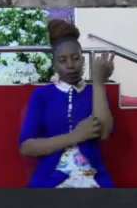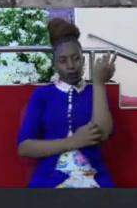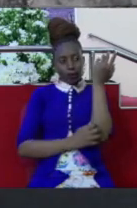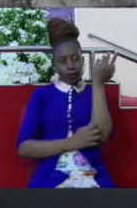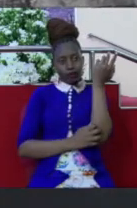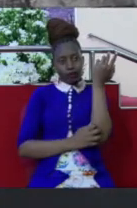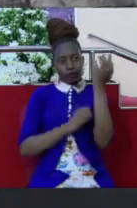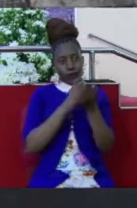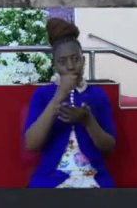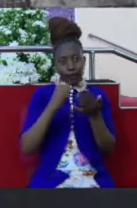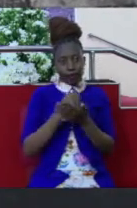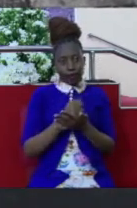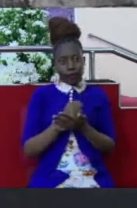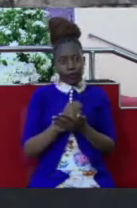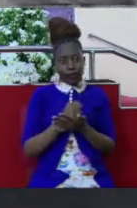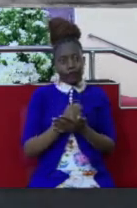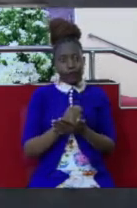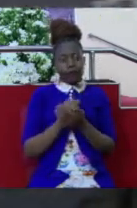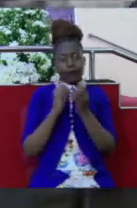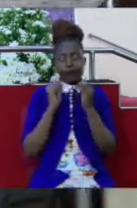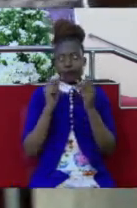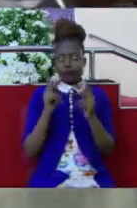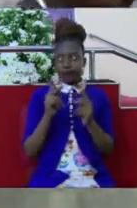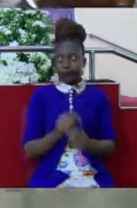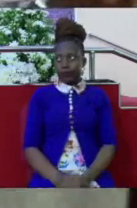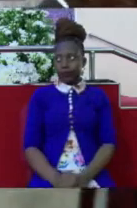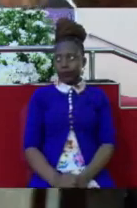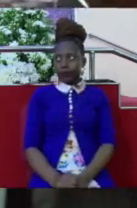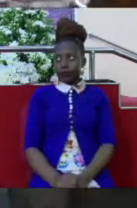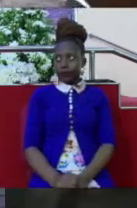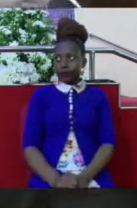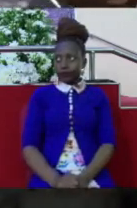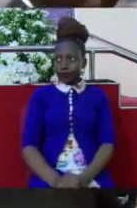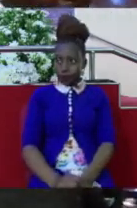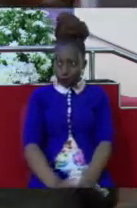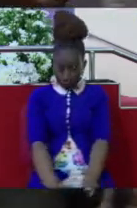Amen. Amen. Bow your heads. Inamisha vichwa vyenu.